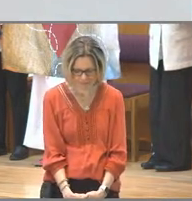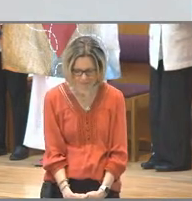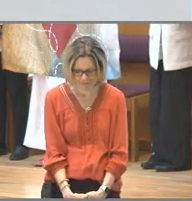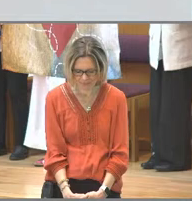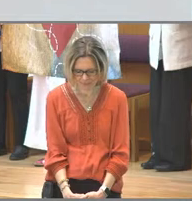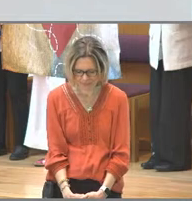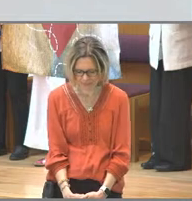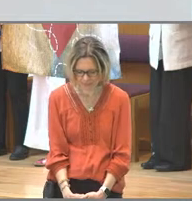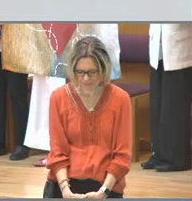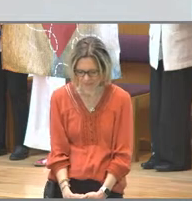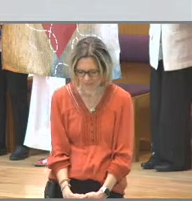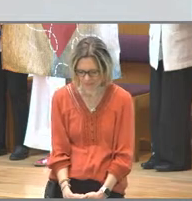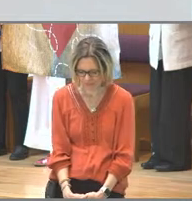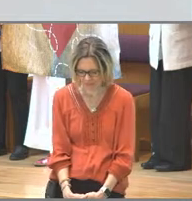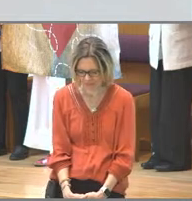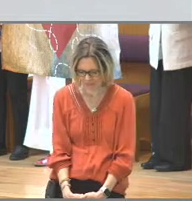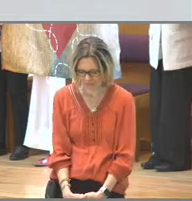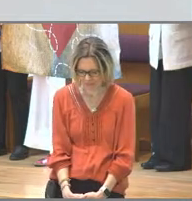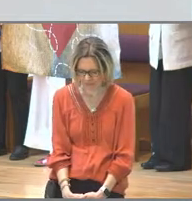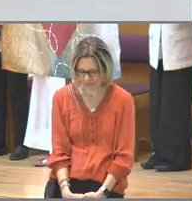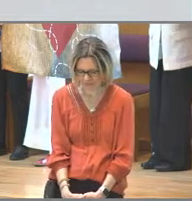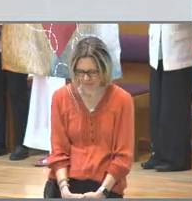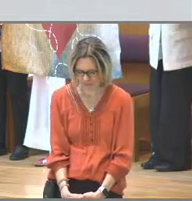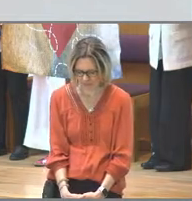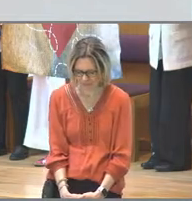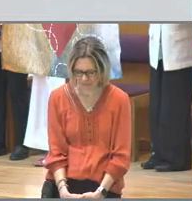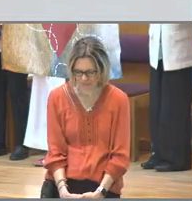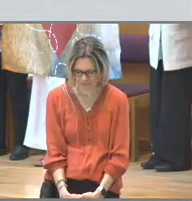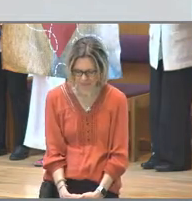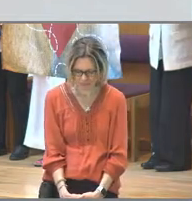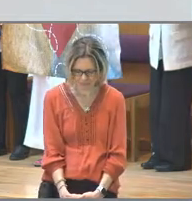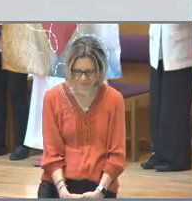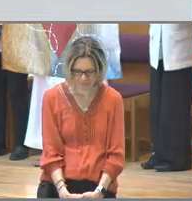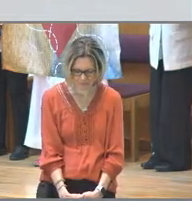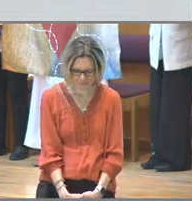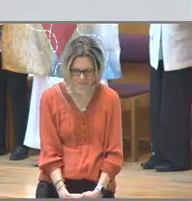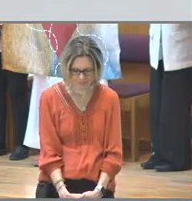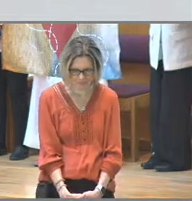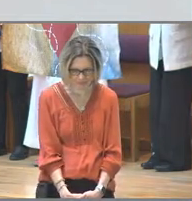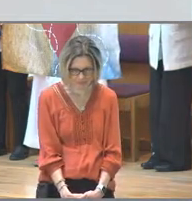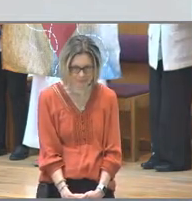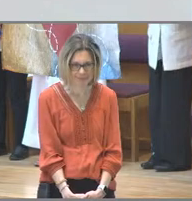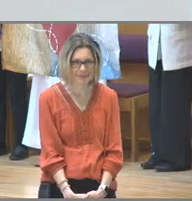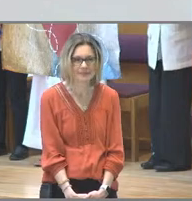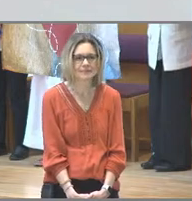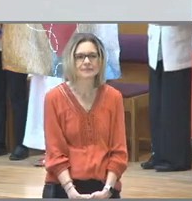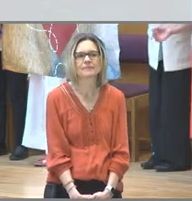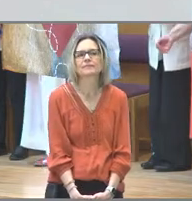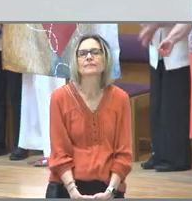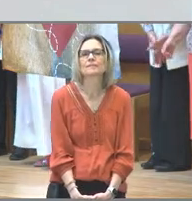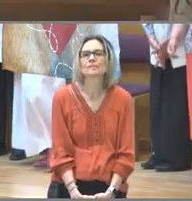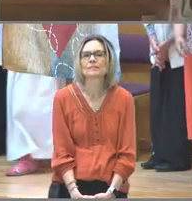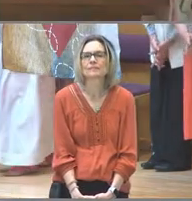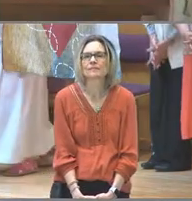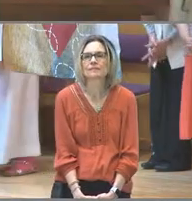reino, el poder y la gloria por los siglos de los siglos. Amén.